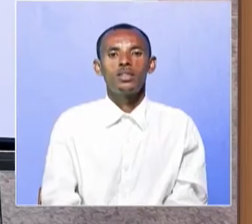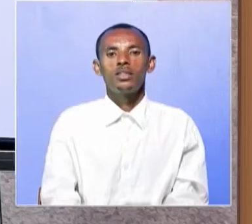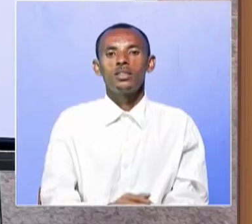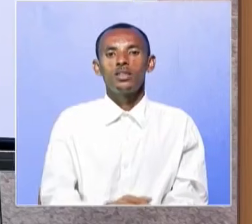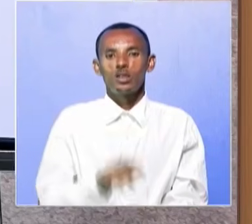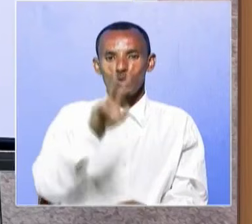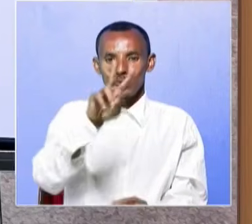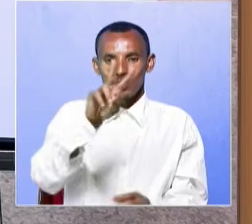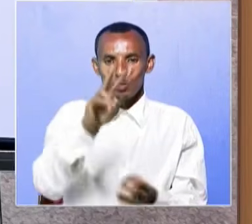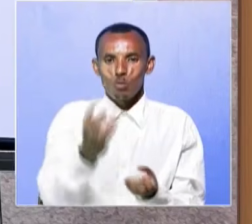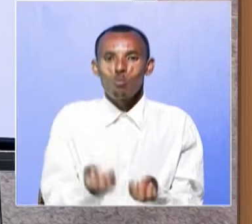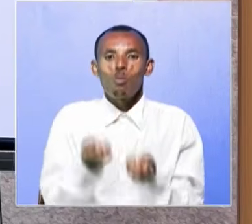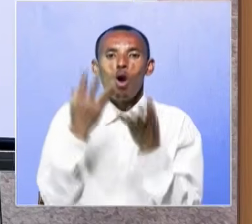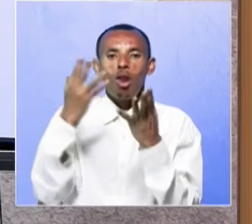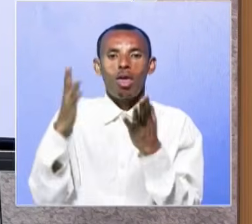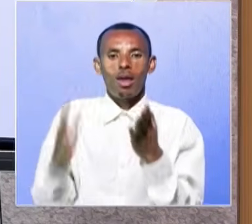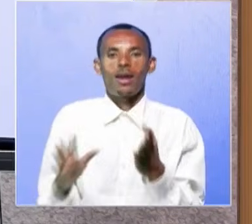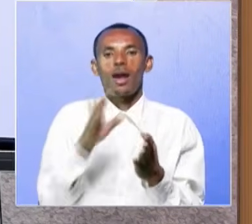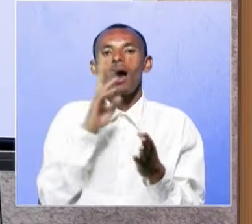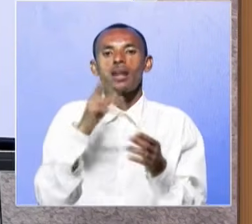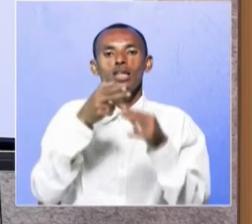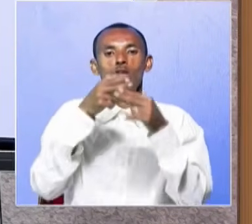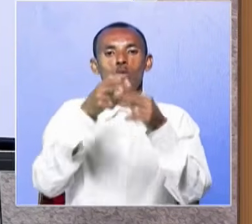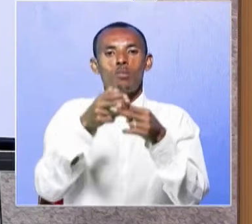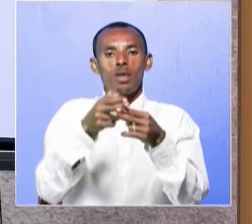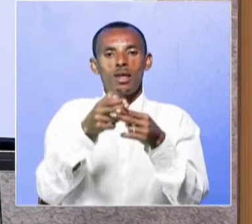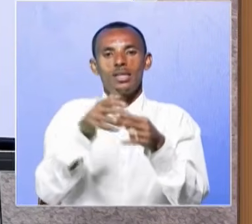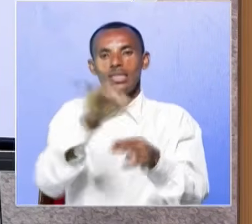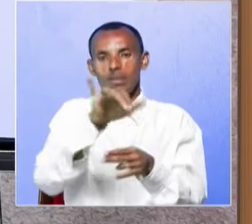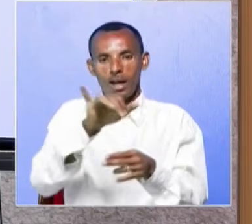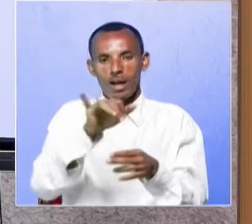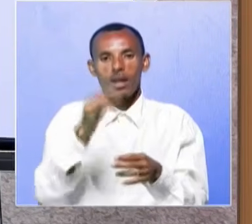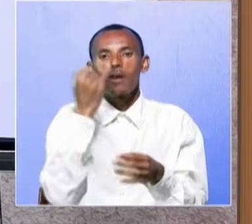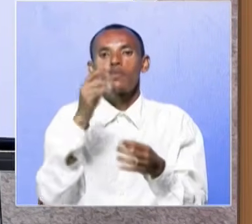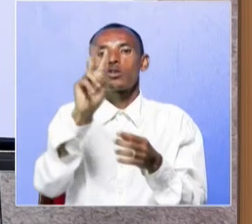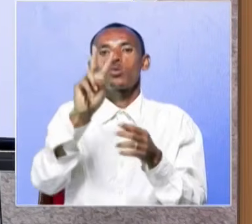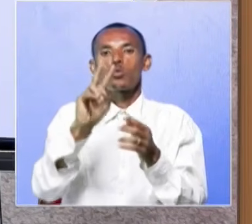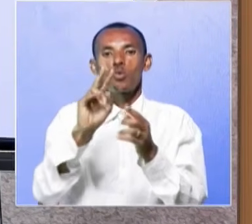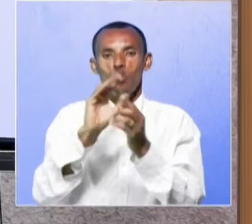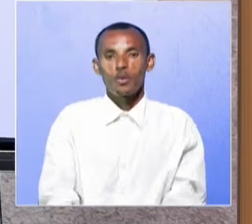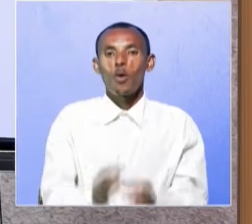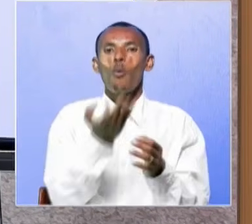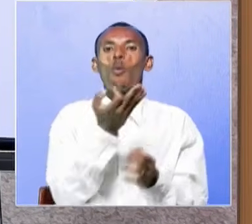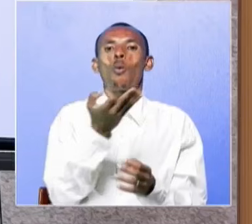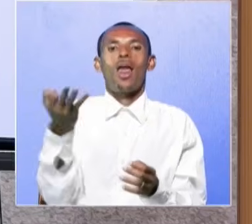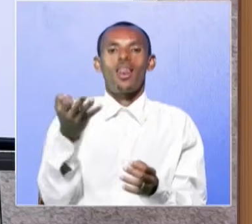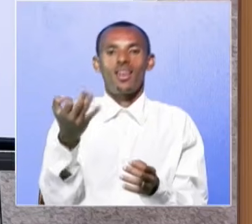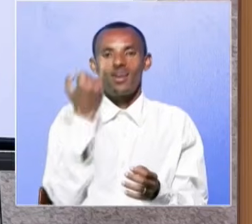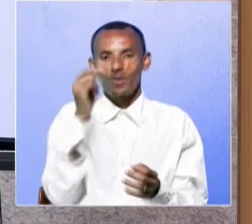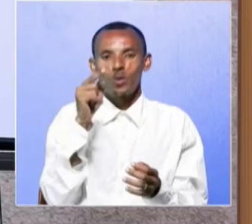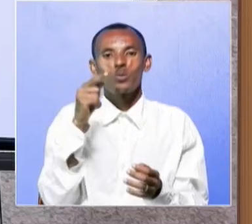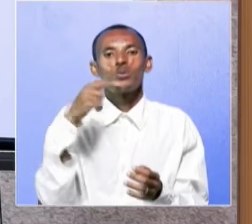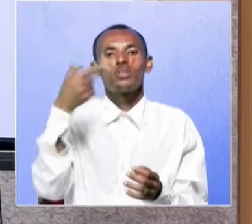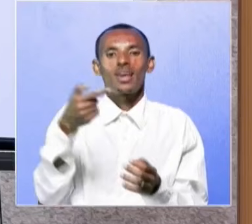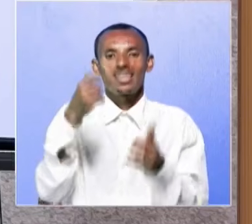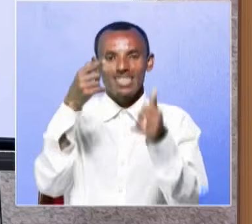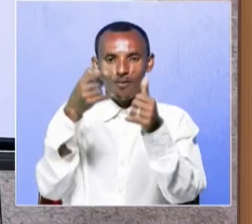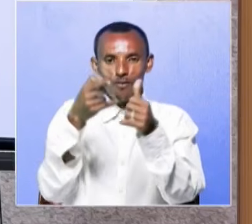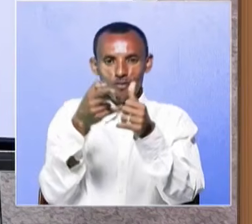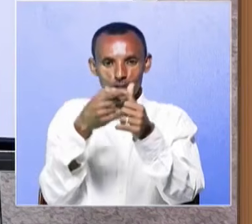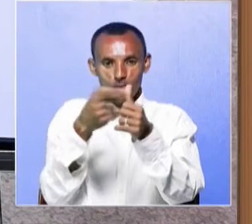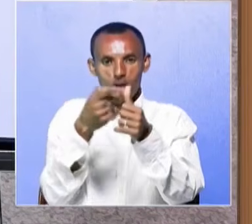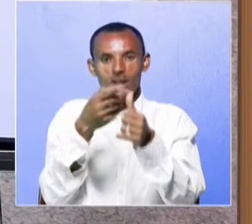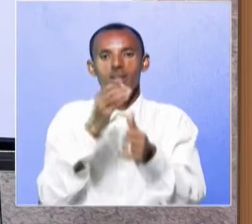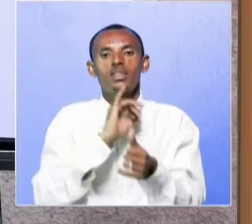two polygons are said to be similar if two conditions are satisfied. If you say the first one